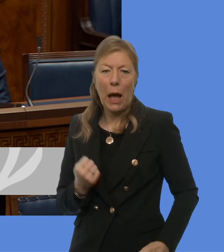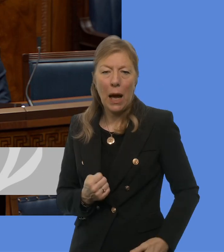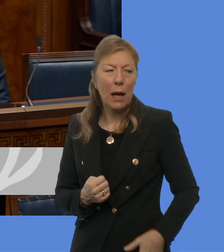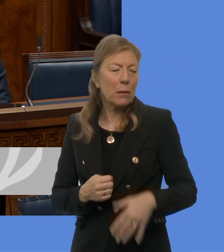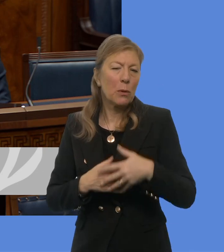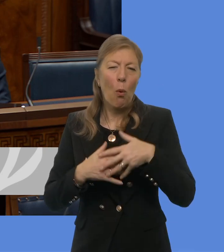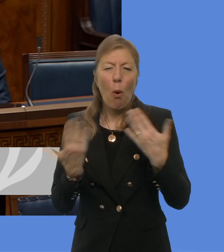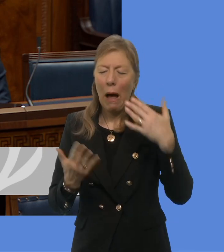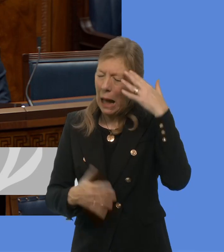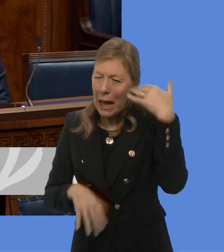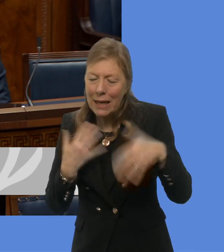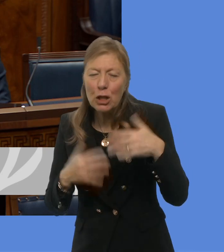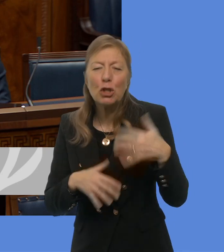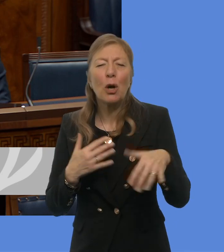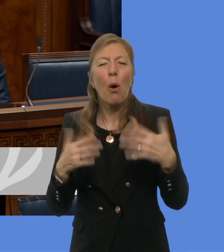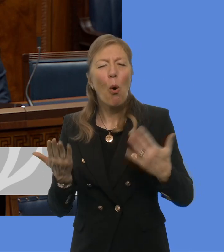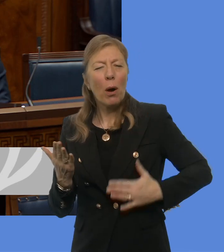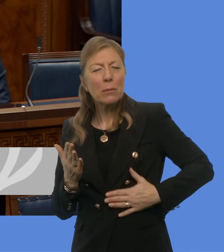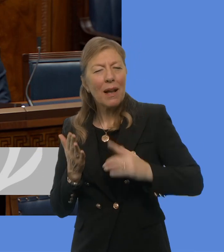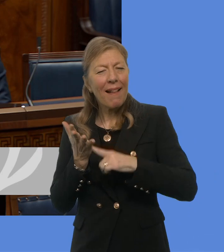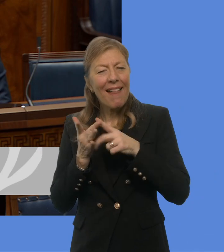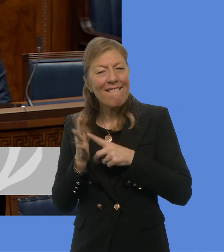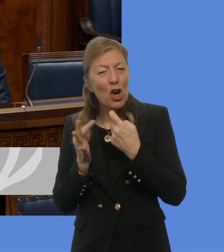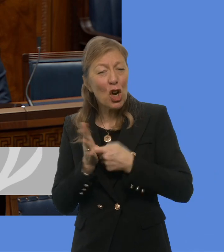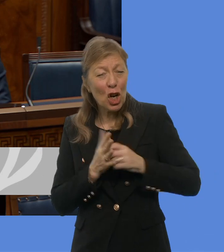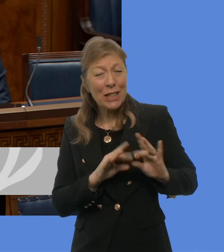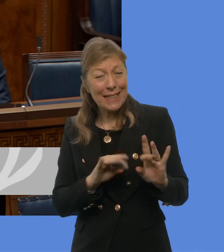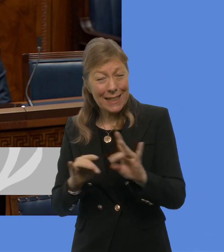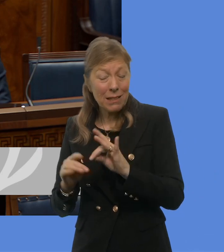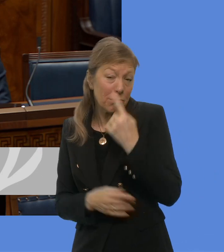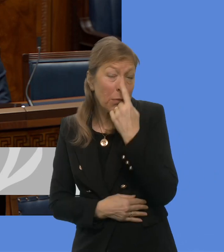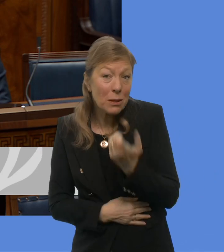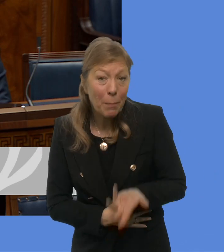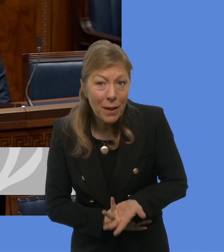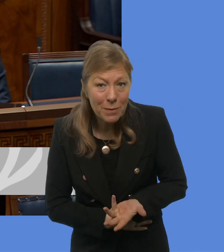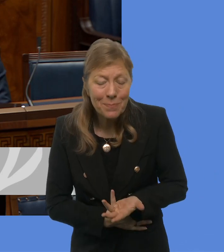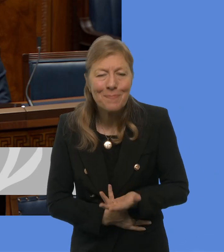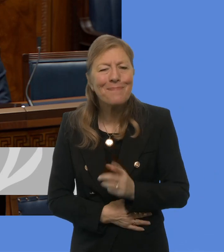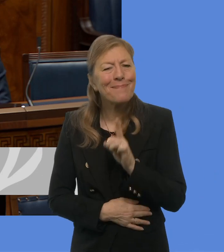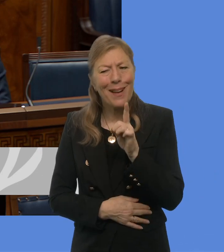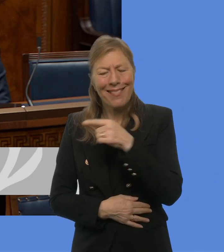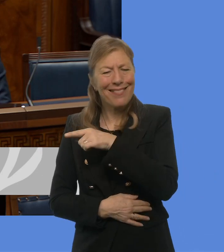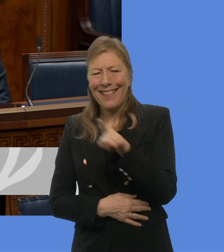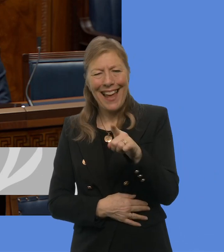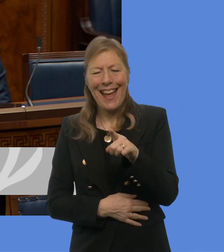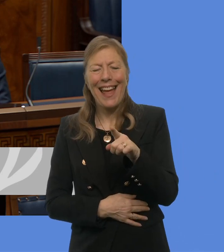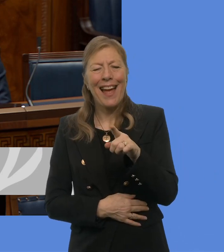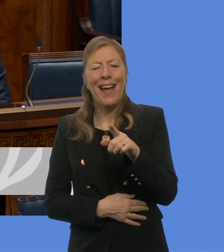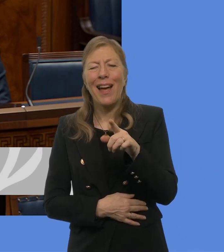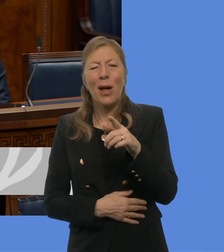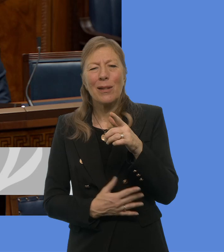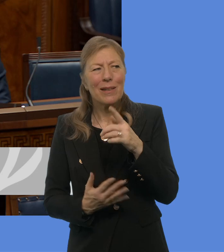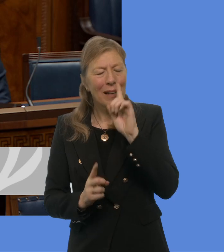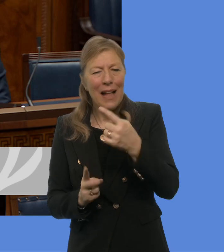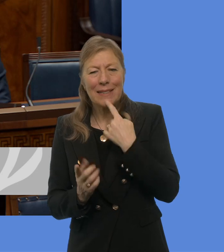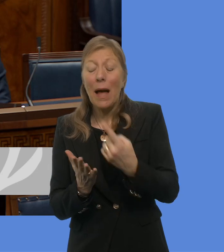disease. Hospital attendances are coded to reflect the primary reason for a patient attending the emergency department, But this won't necessarily reflect